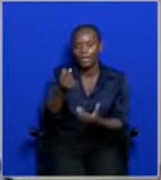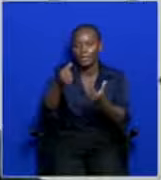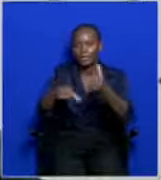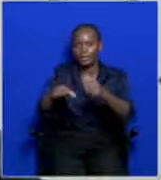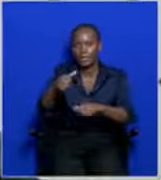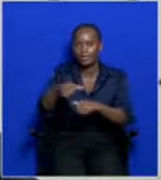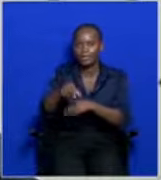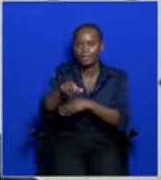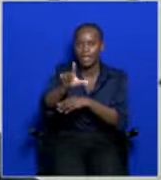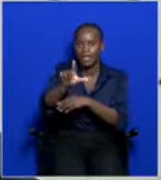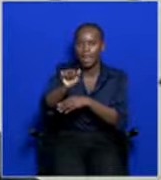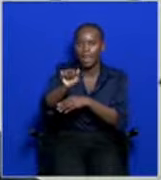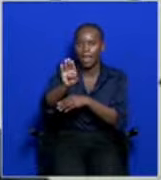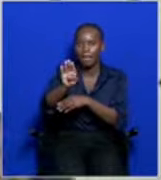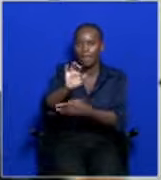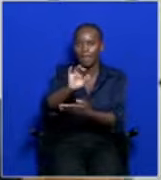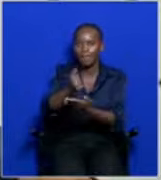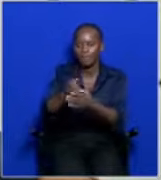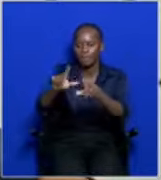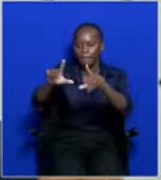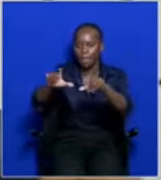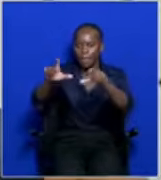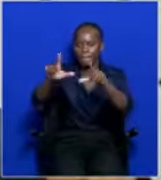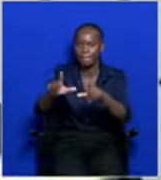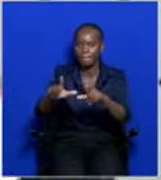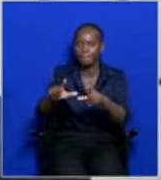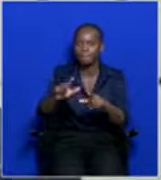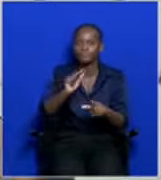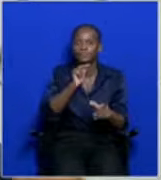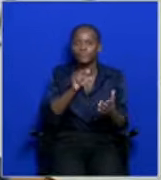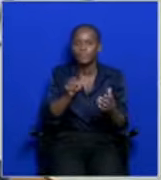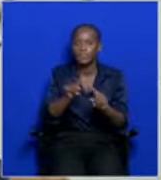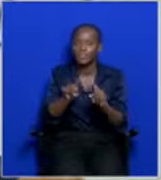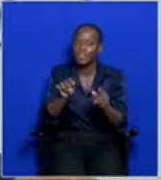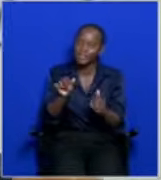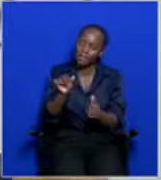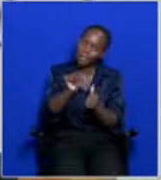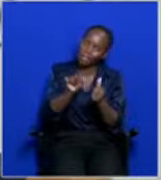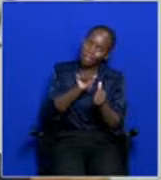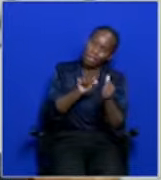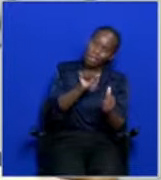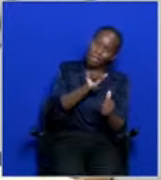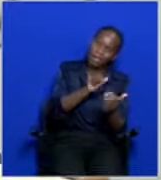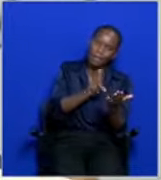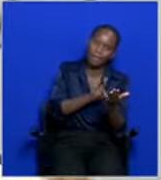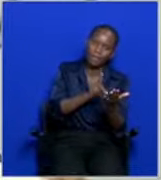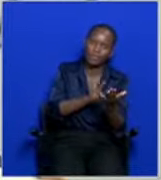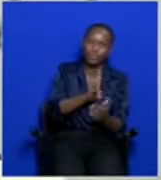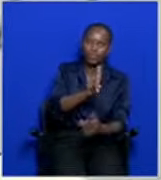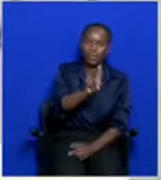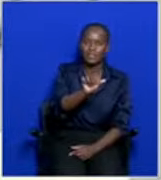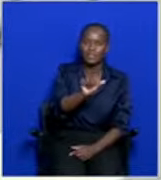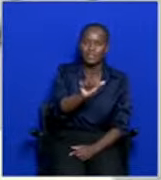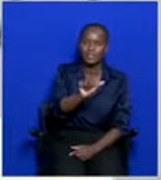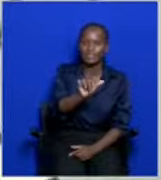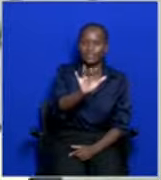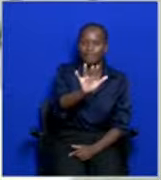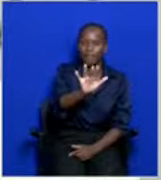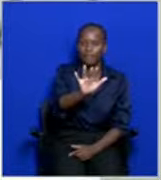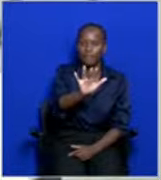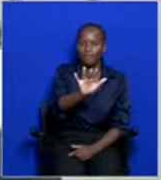back to page 165 to page 211, you come across other